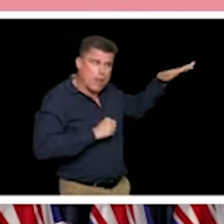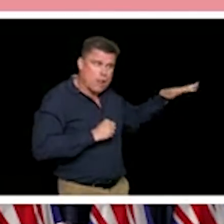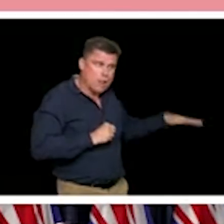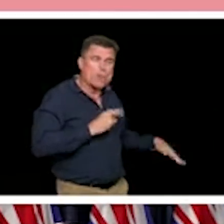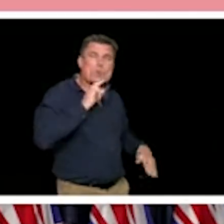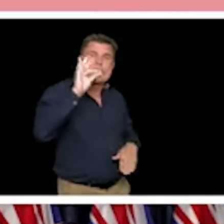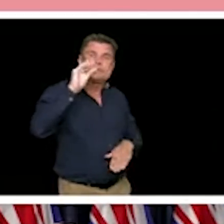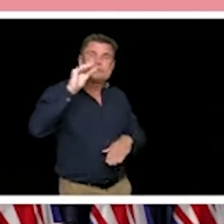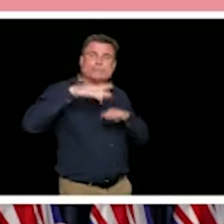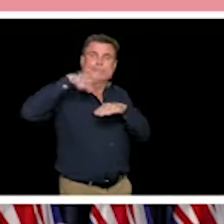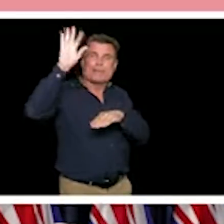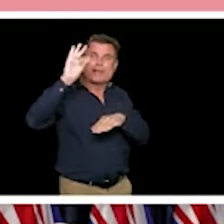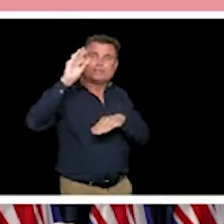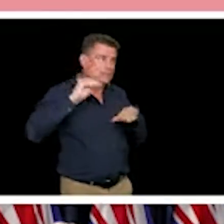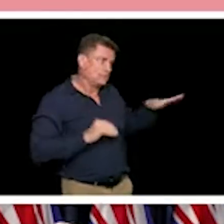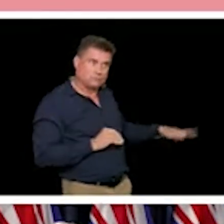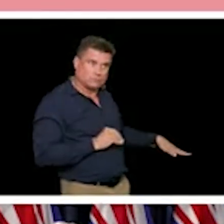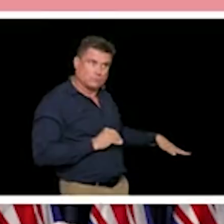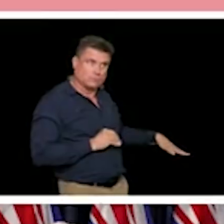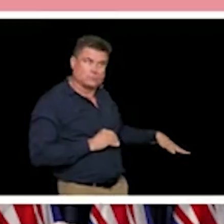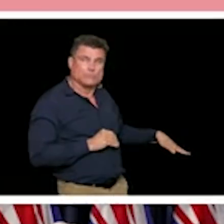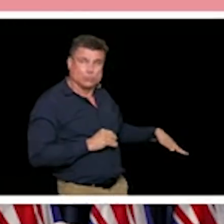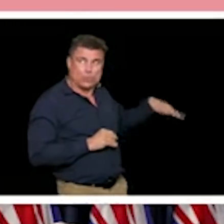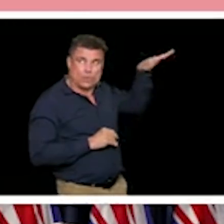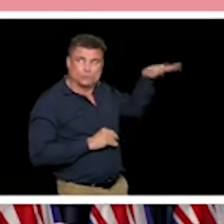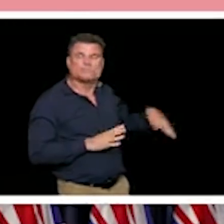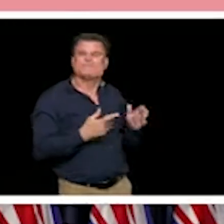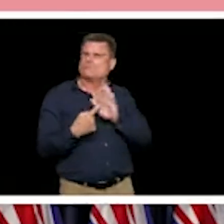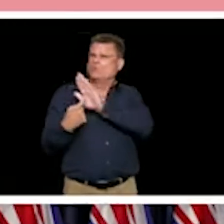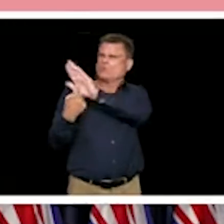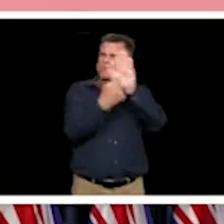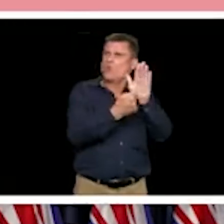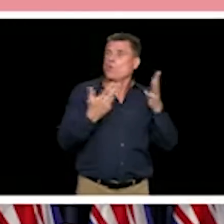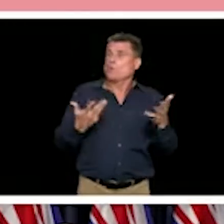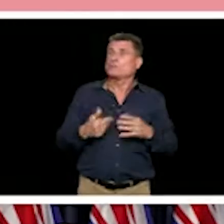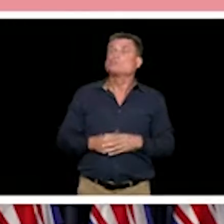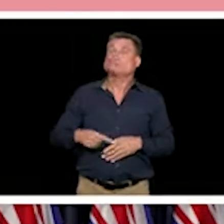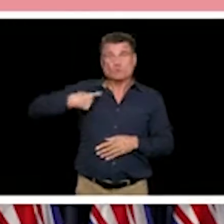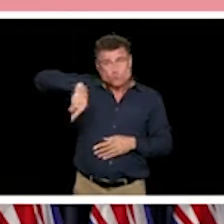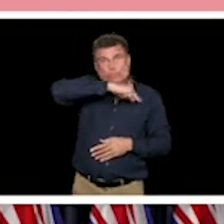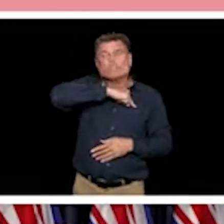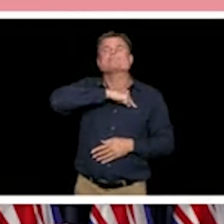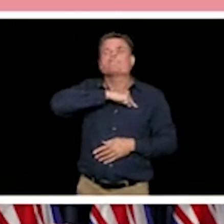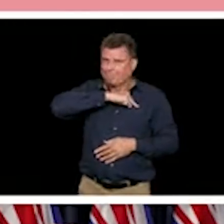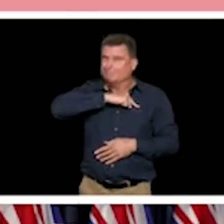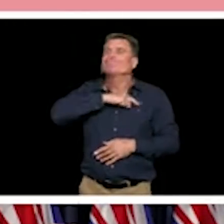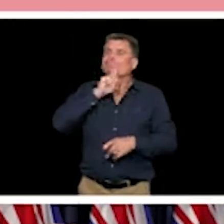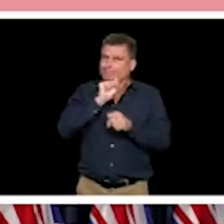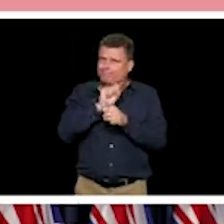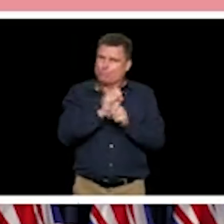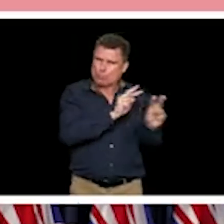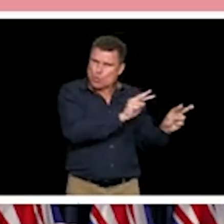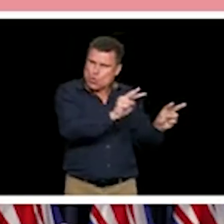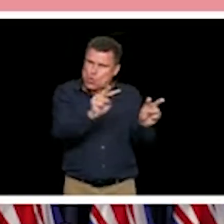to reflect that we are seeing a disproportionate increase in young adults, but also to remind people that we monitor